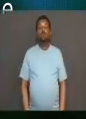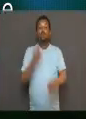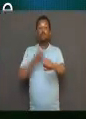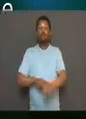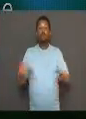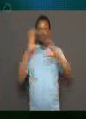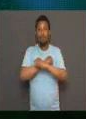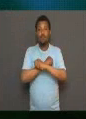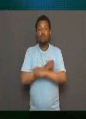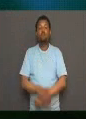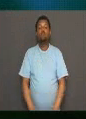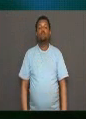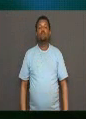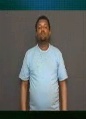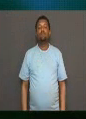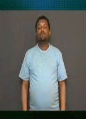Time's up.